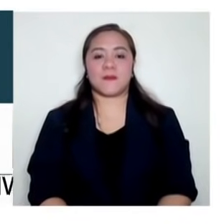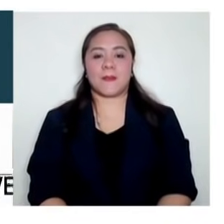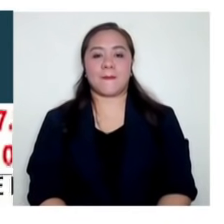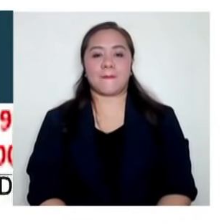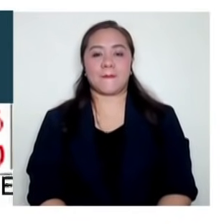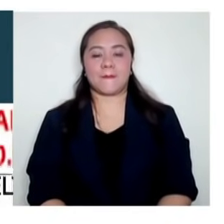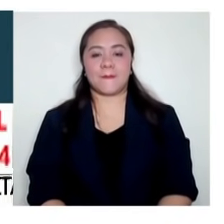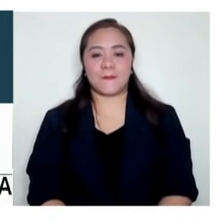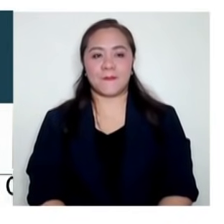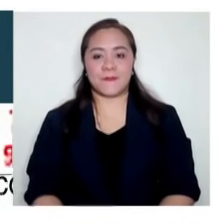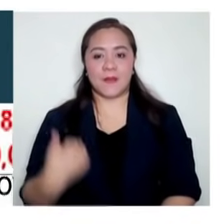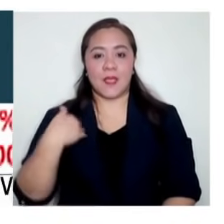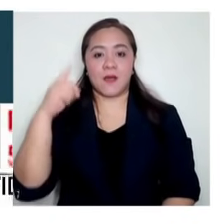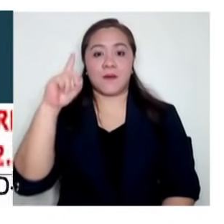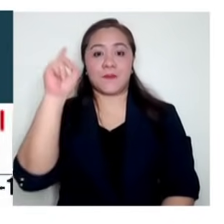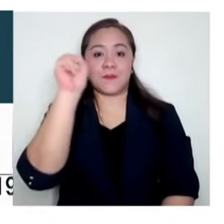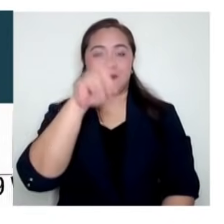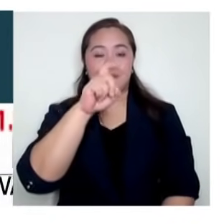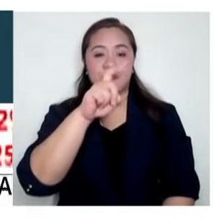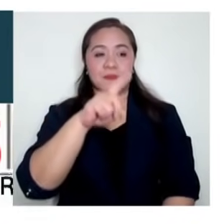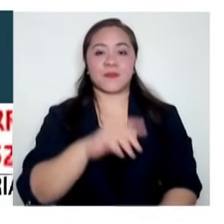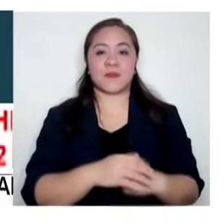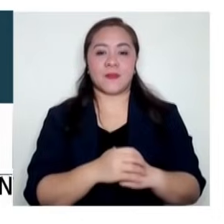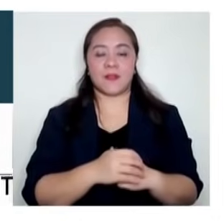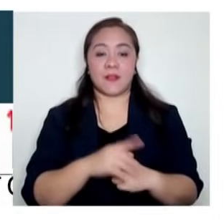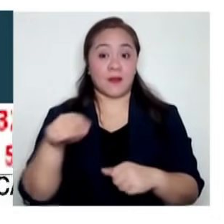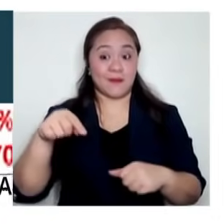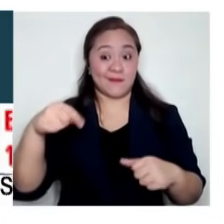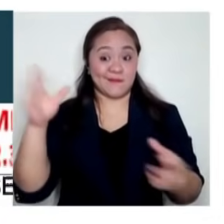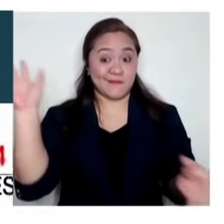to ask you, all these cases,